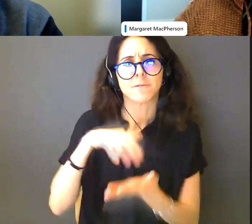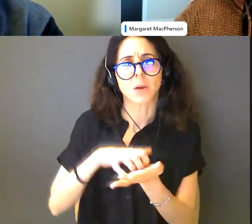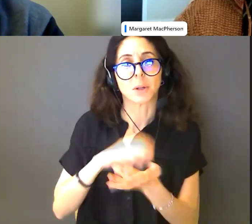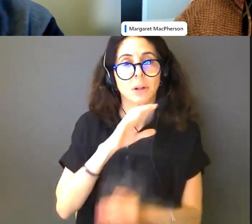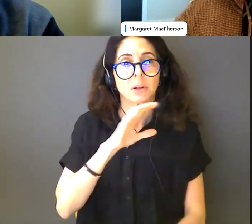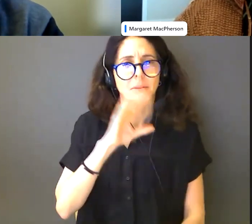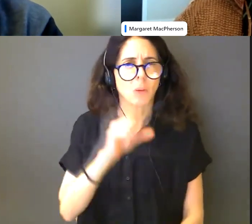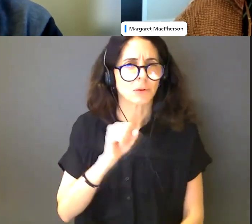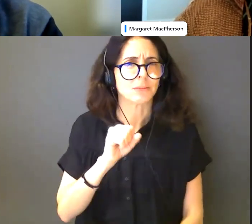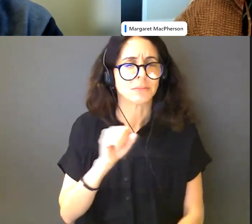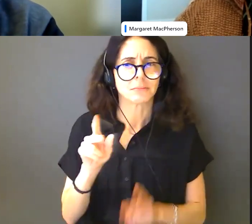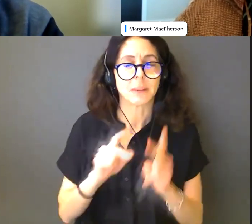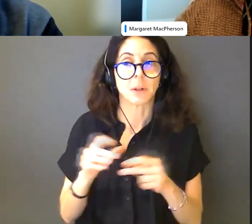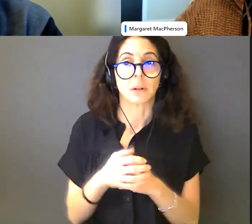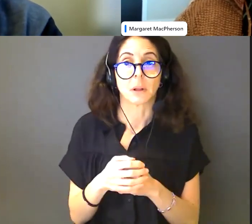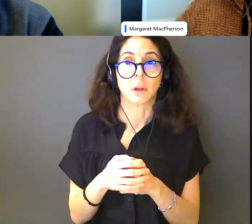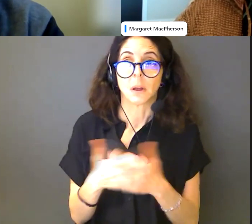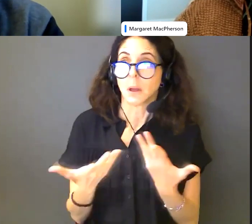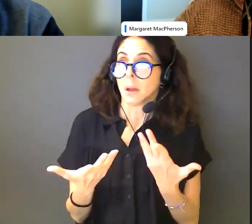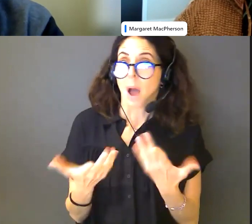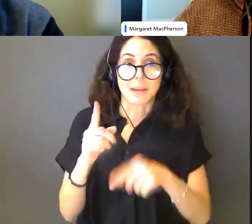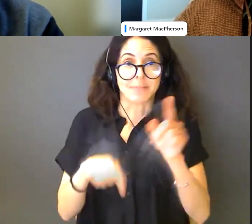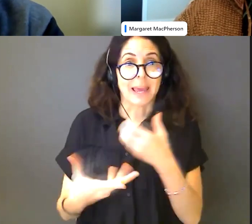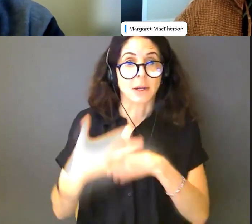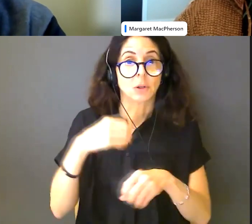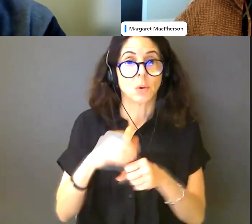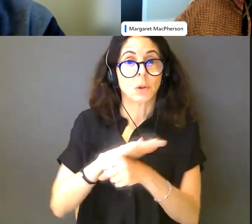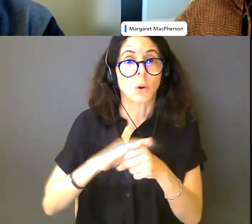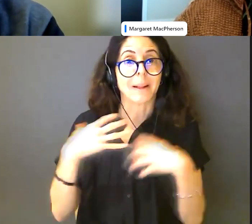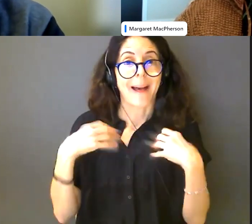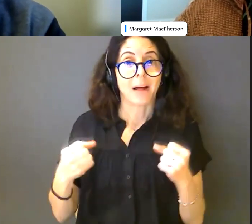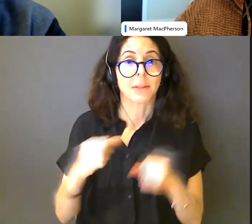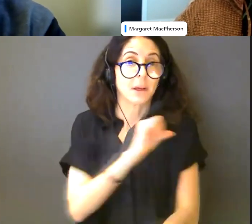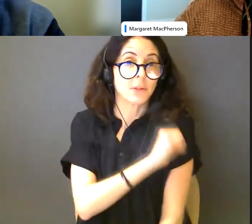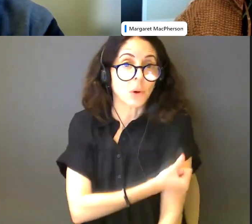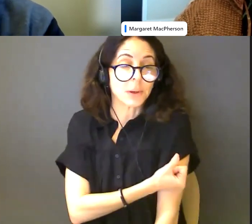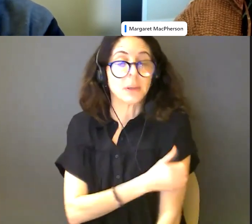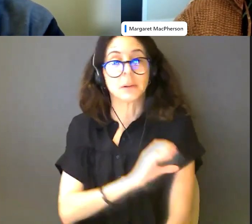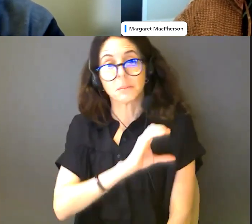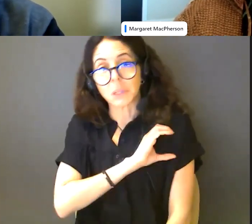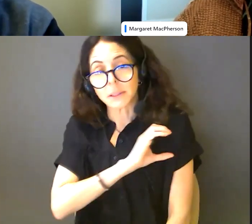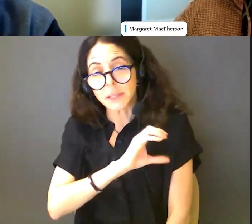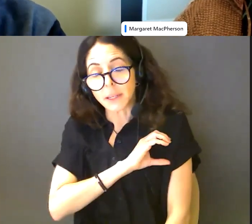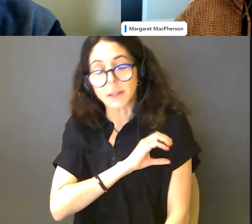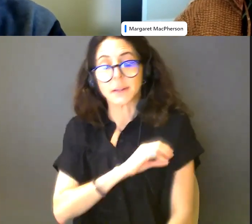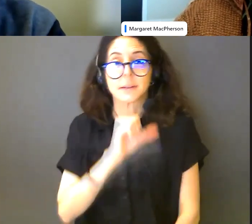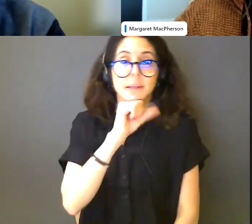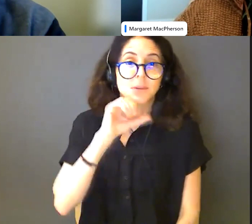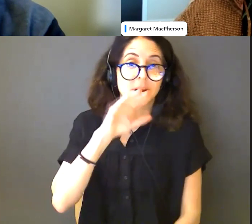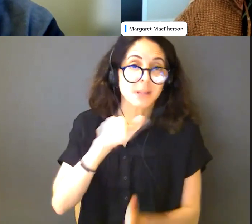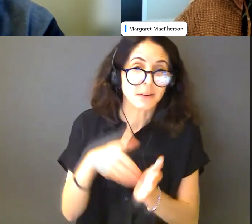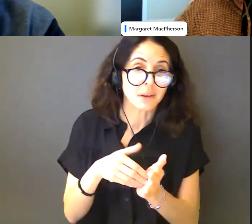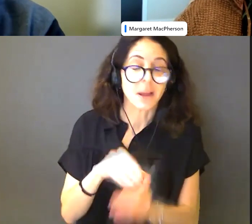different and can include the local health authority, the police, the victim services, senior centers, Meals on